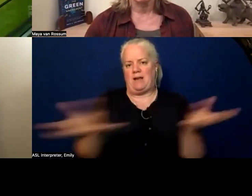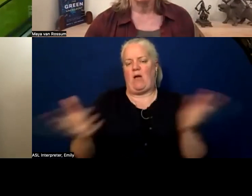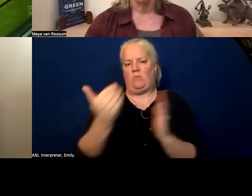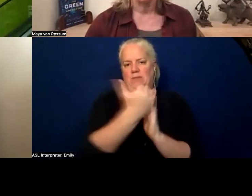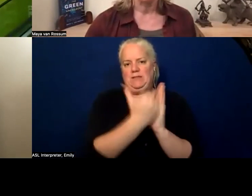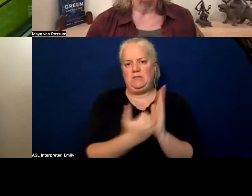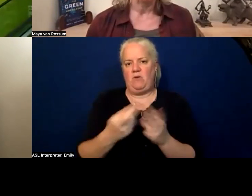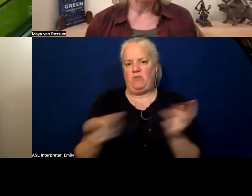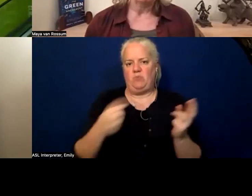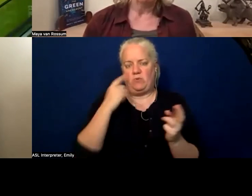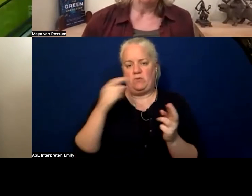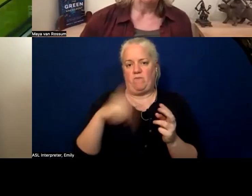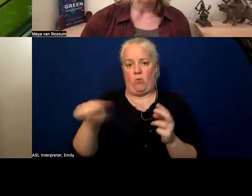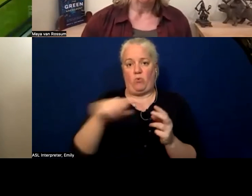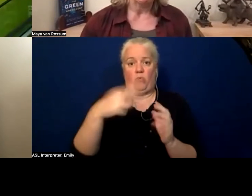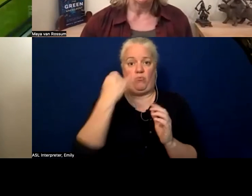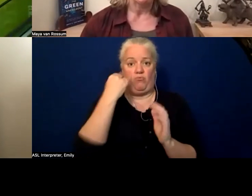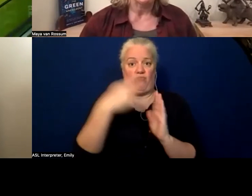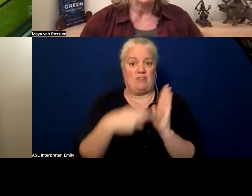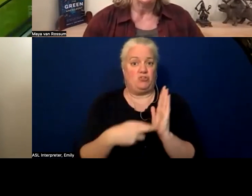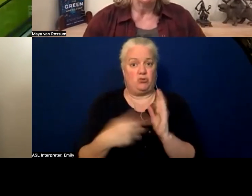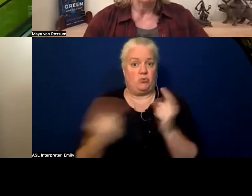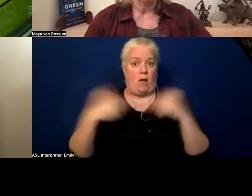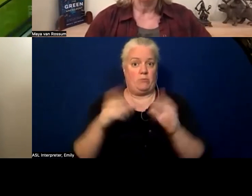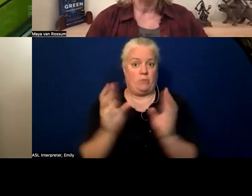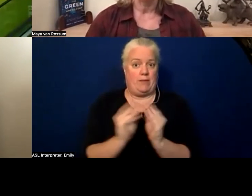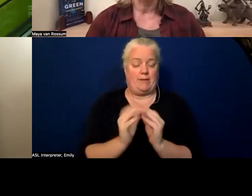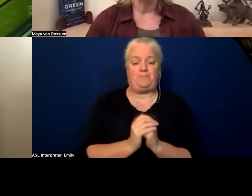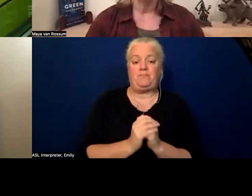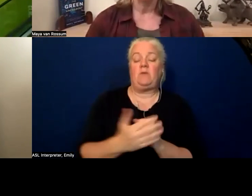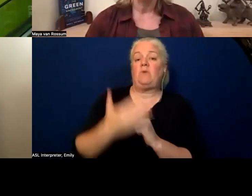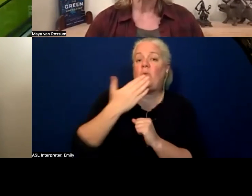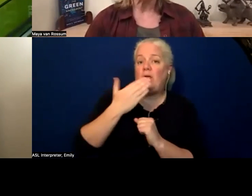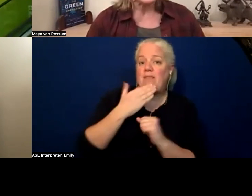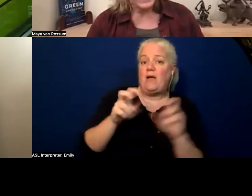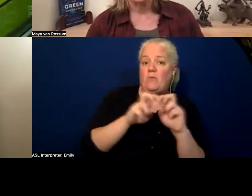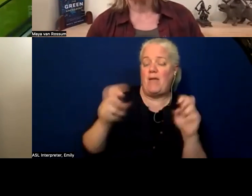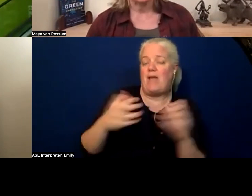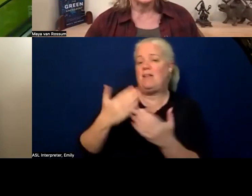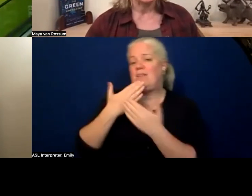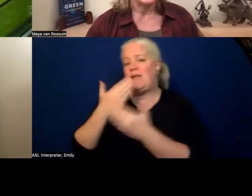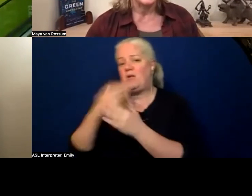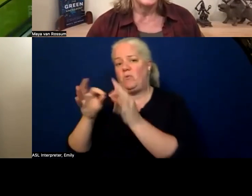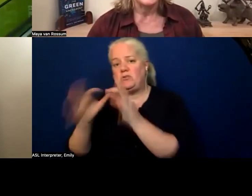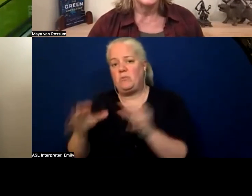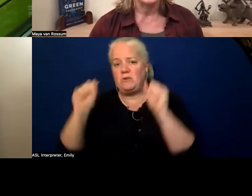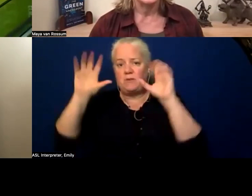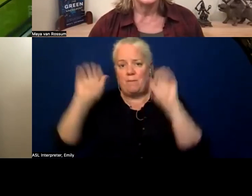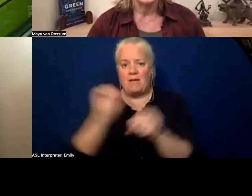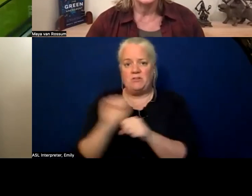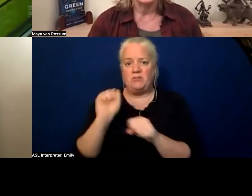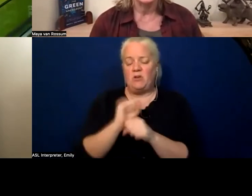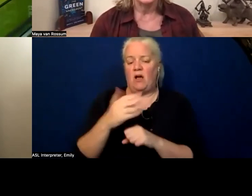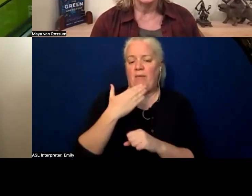So I think with that, I thank you all the panelists and the interpreters for doing such an amazing job.